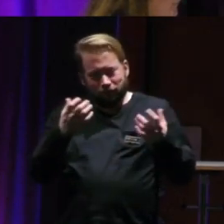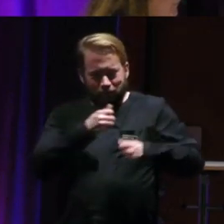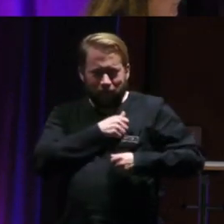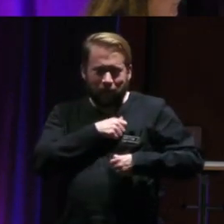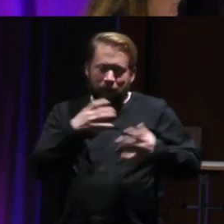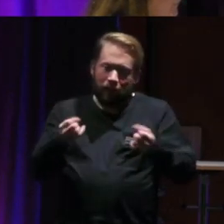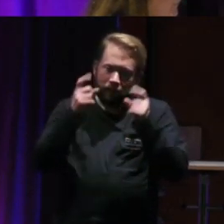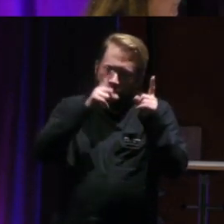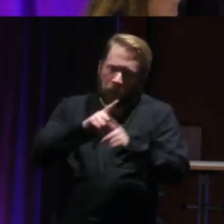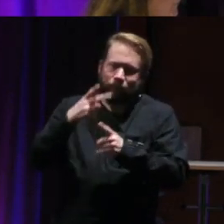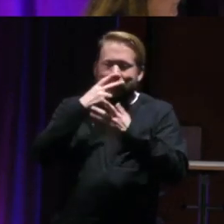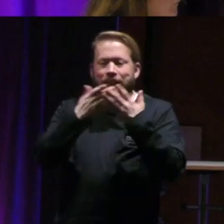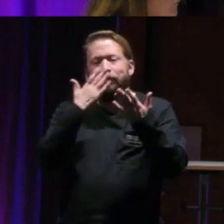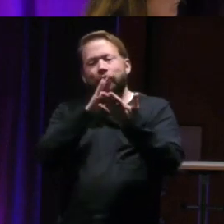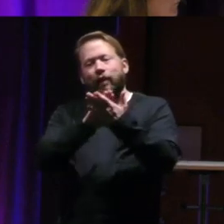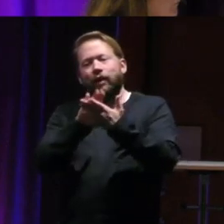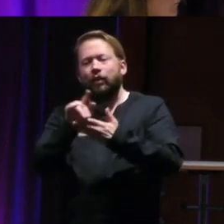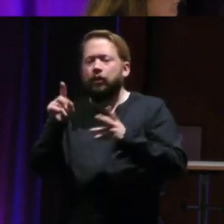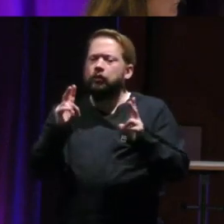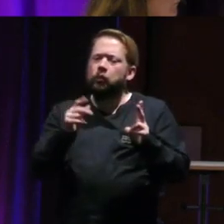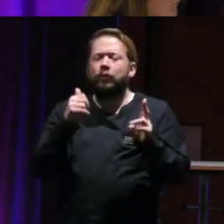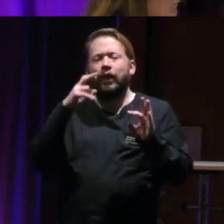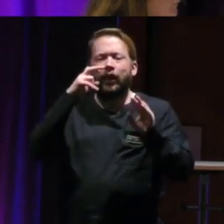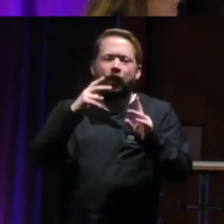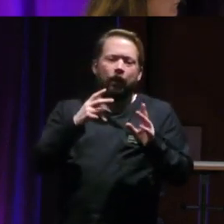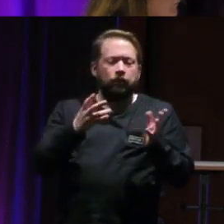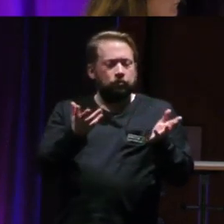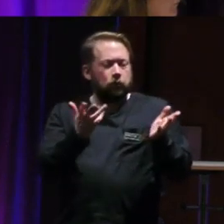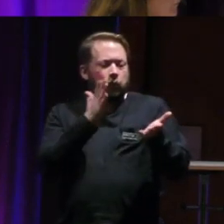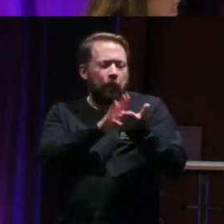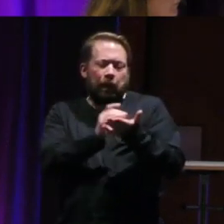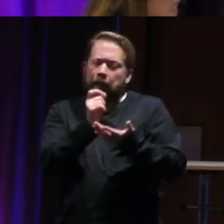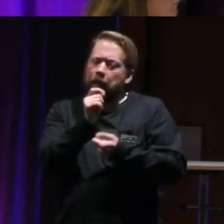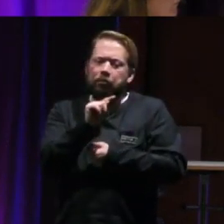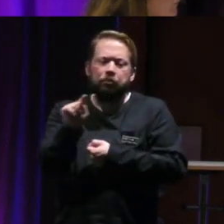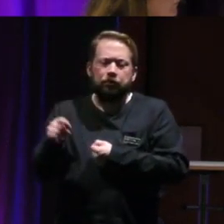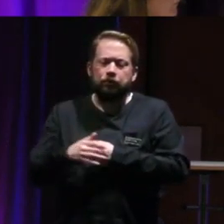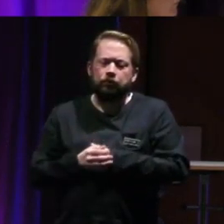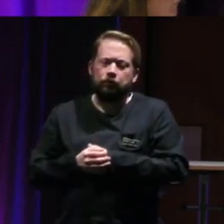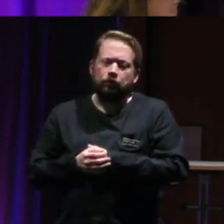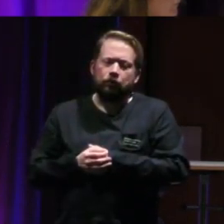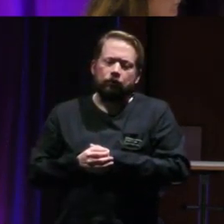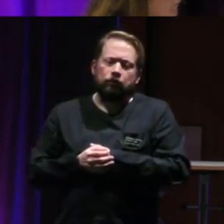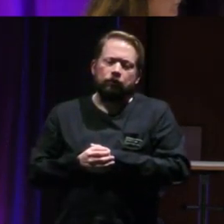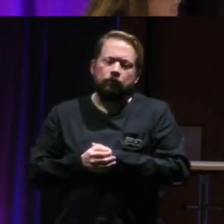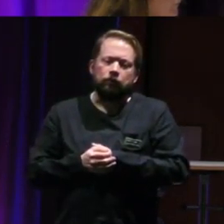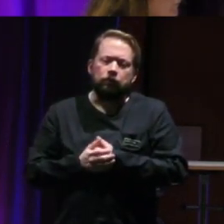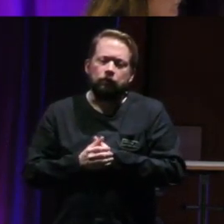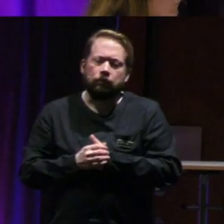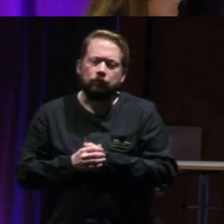with pictures and so on. And of course, like this.